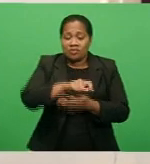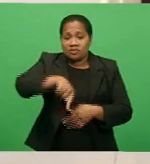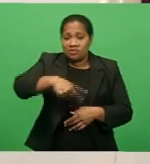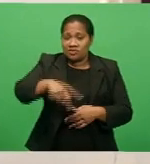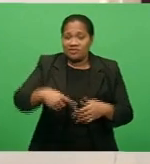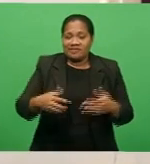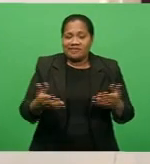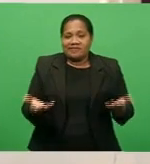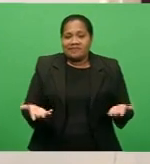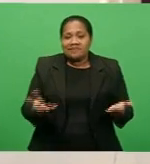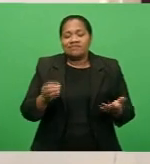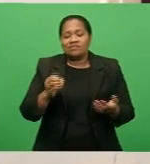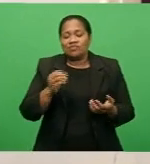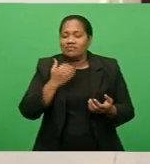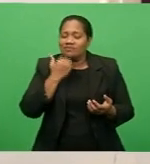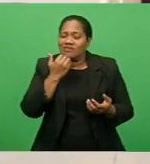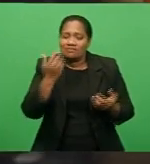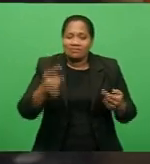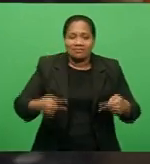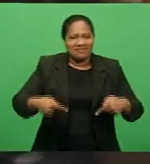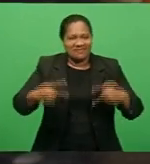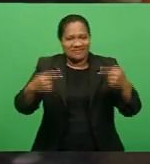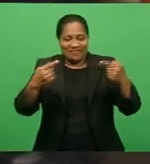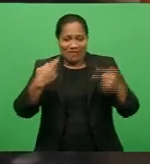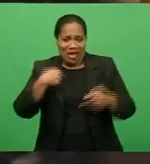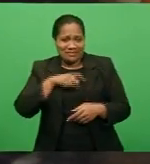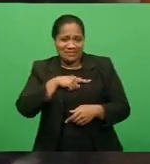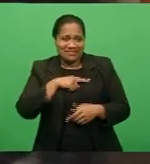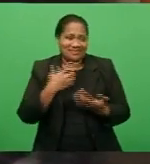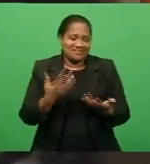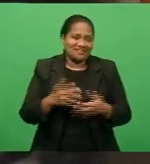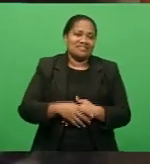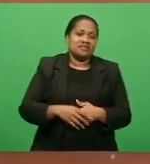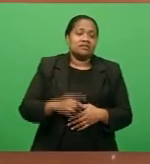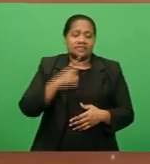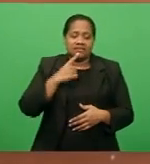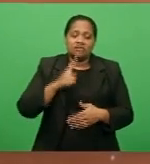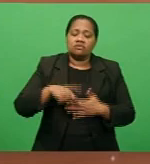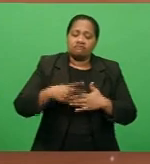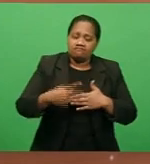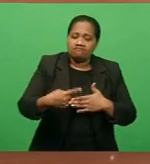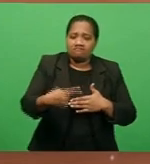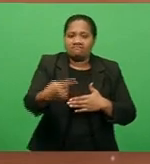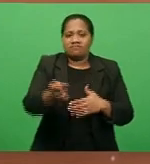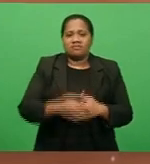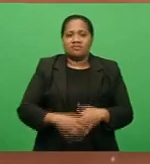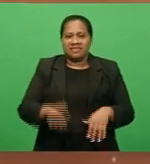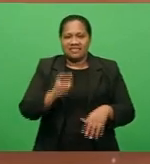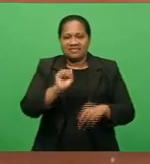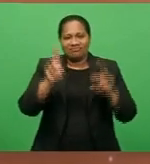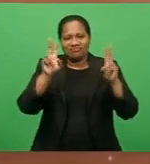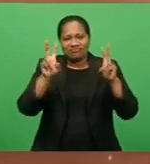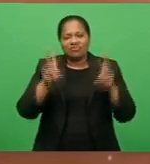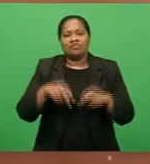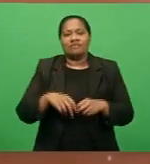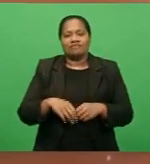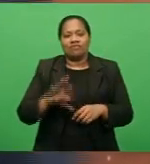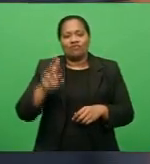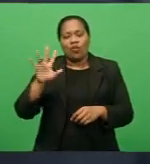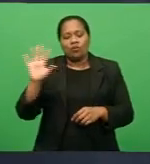so there's so much competition for us. He says keep on keeping on is his motto to a successful life. I